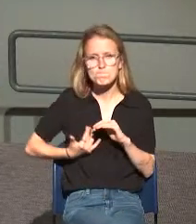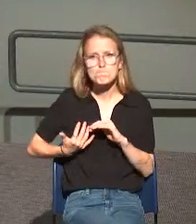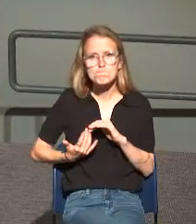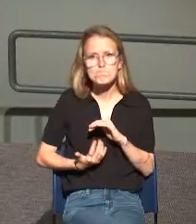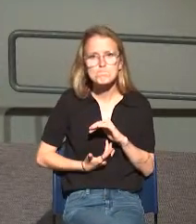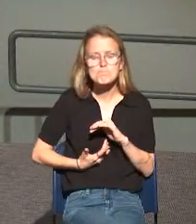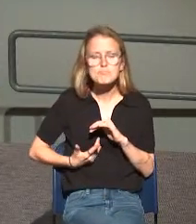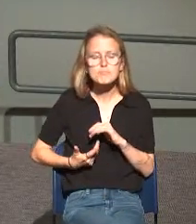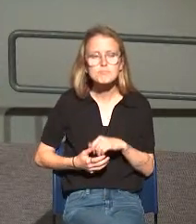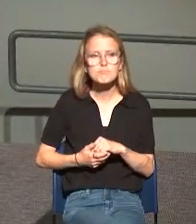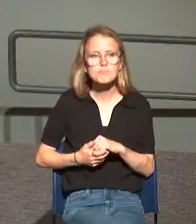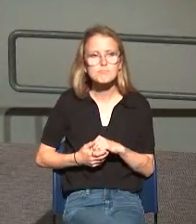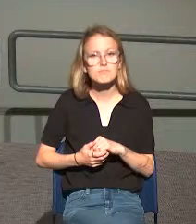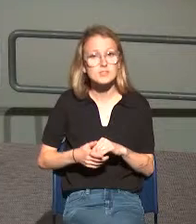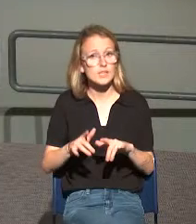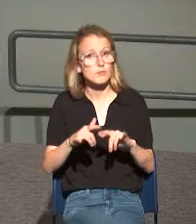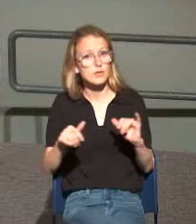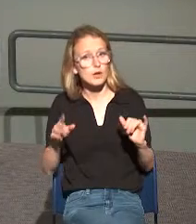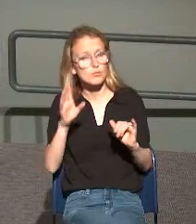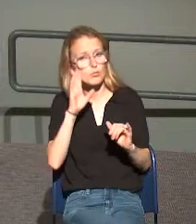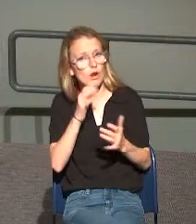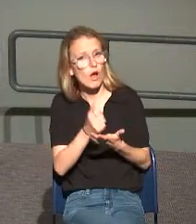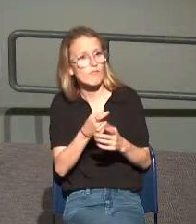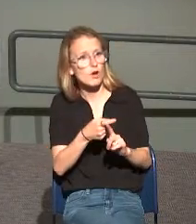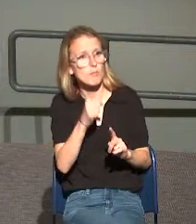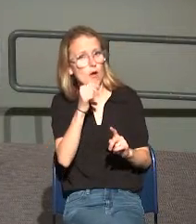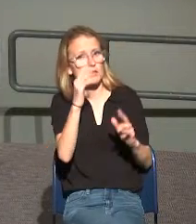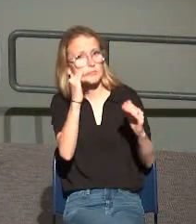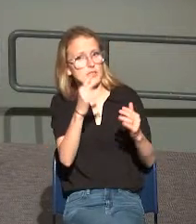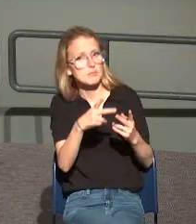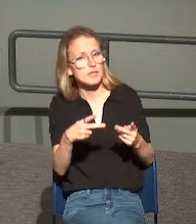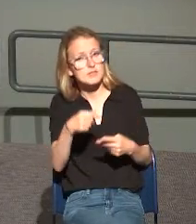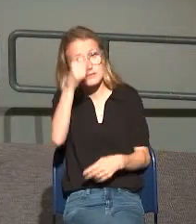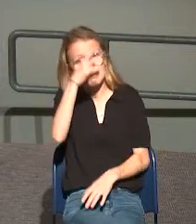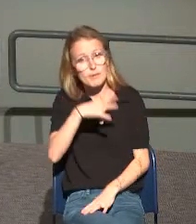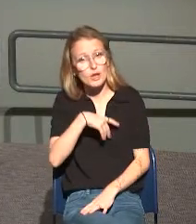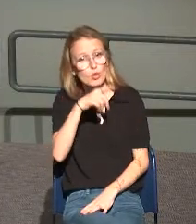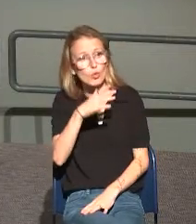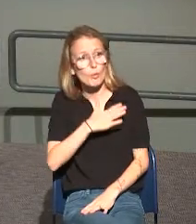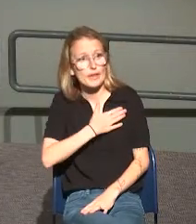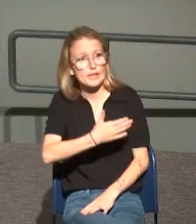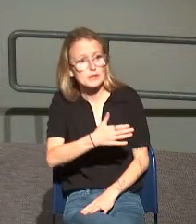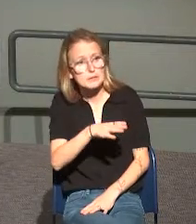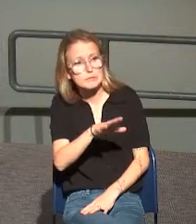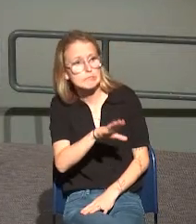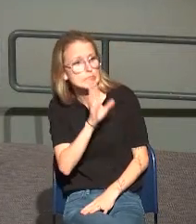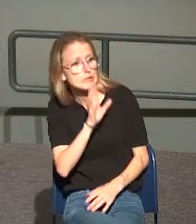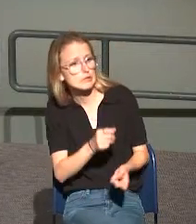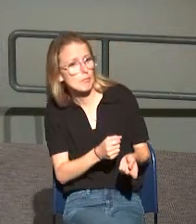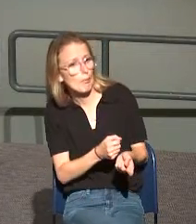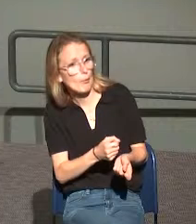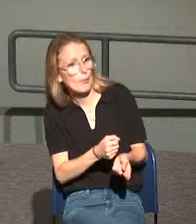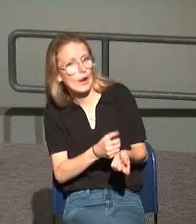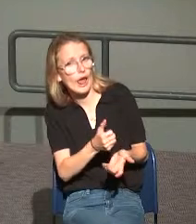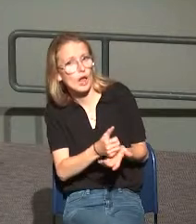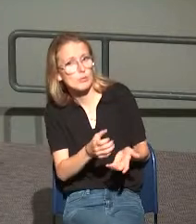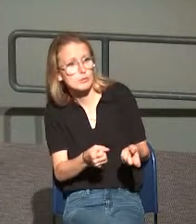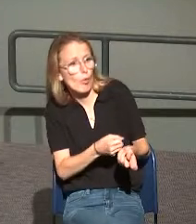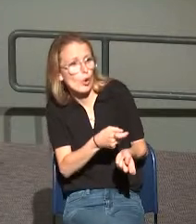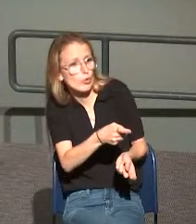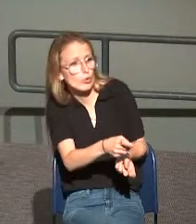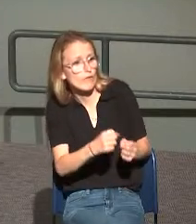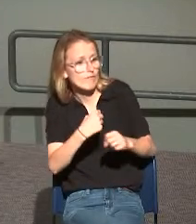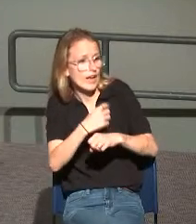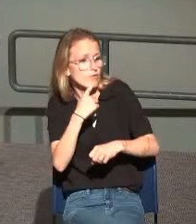other hand, there were also help from unexpected places, men who were willing to go out on a limb to get them opportunities.